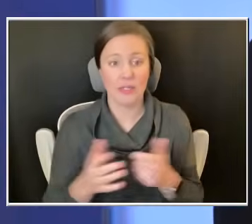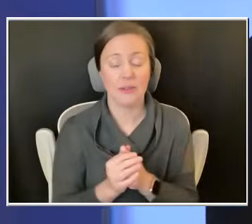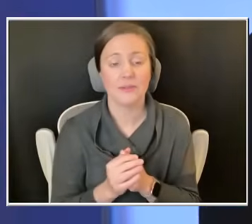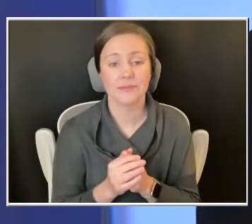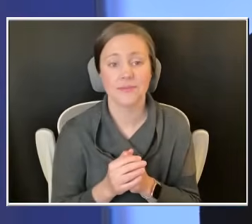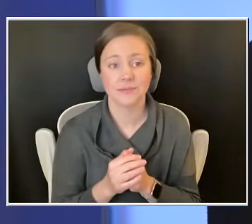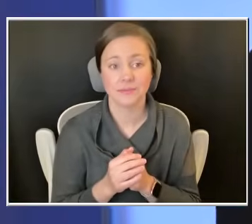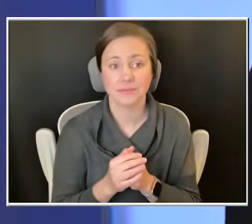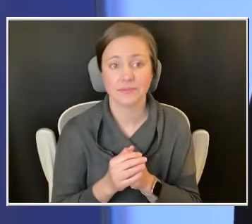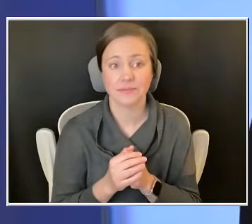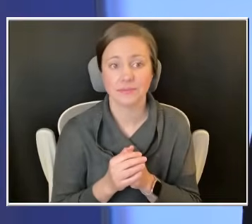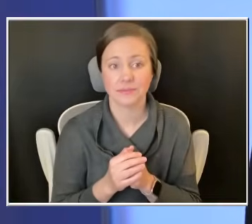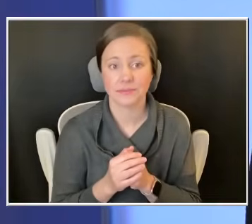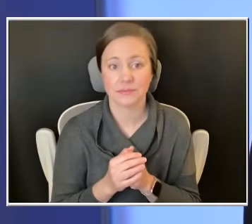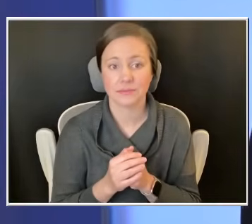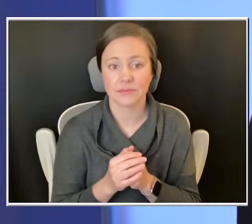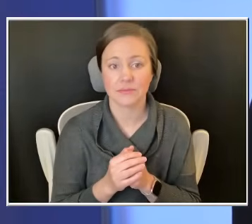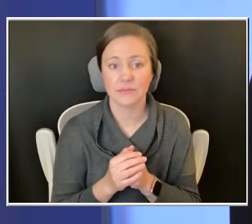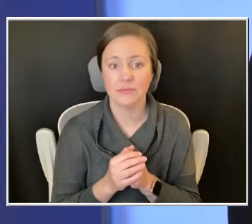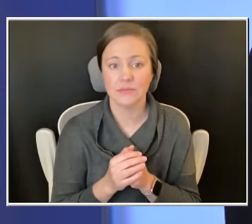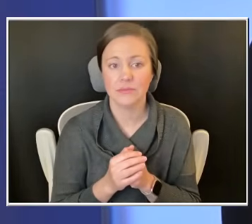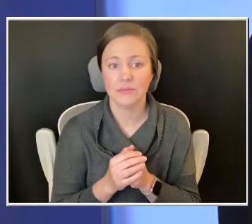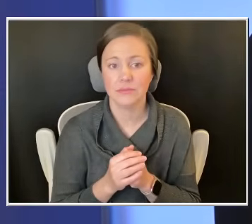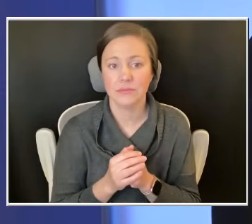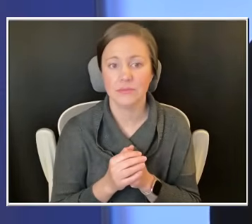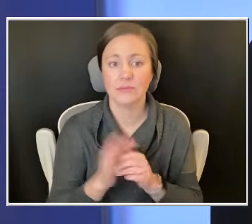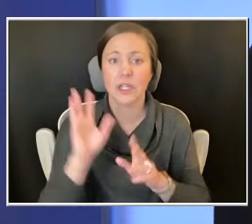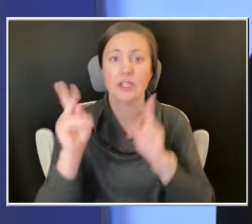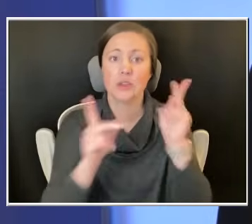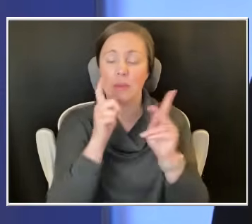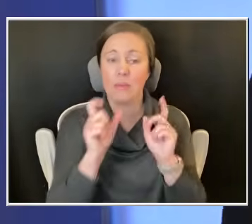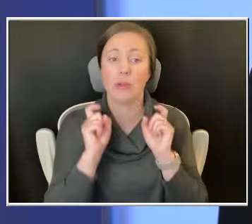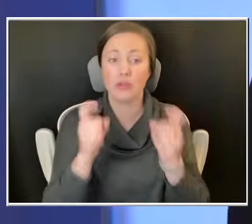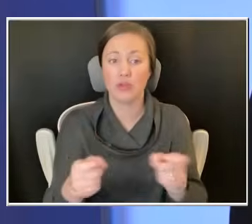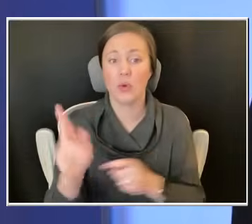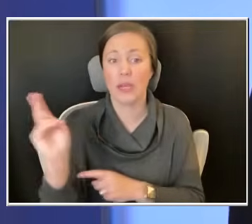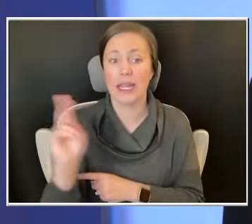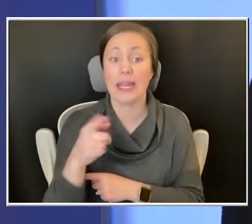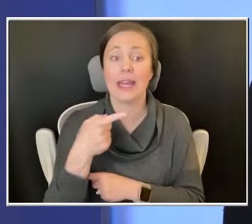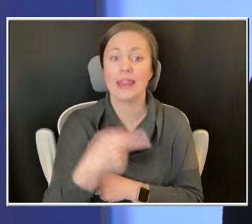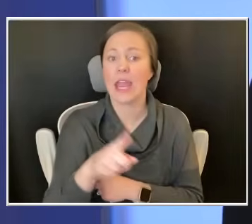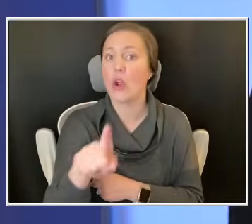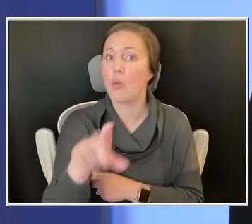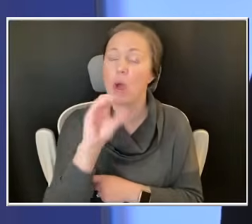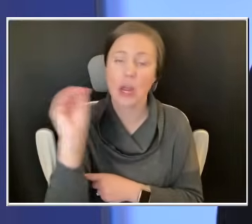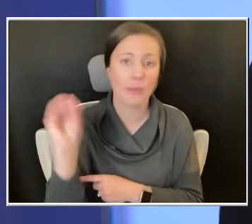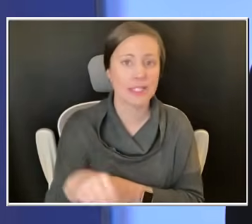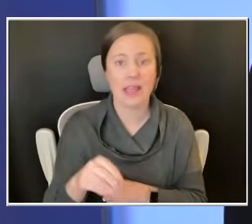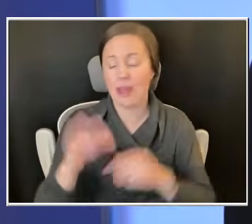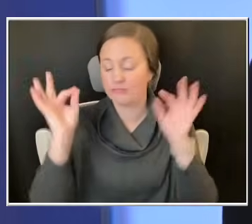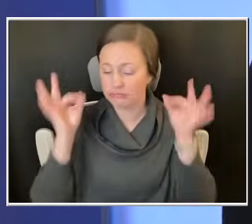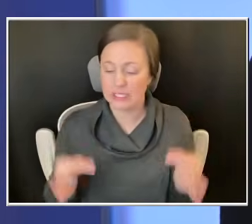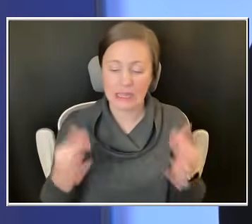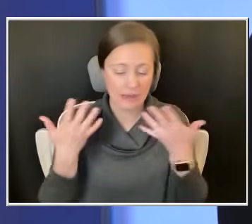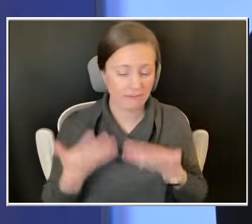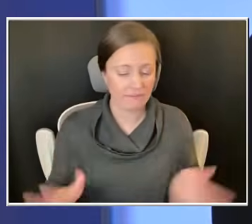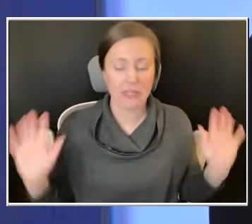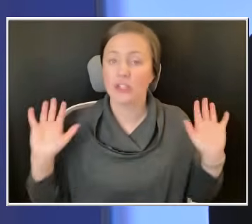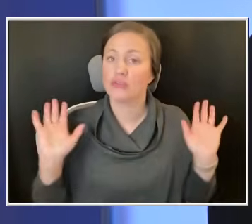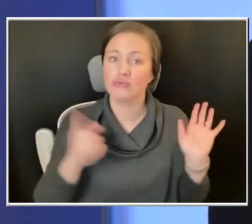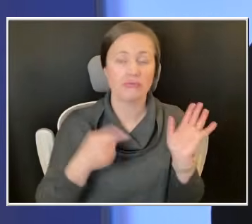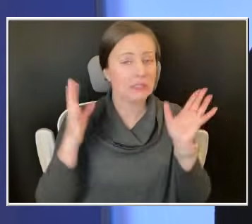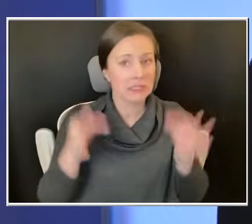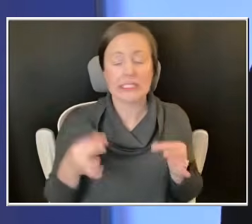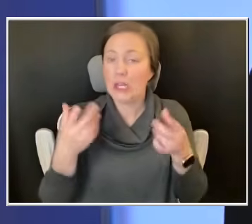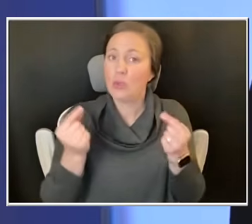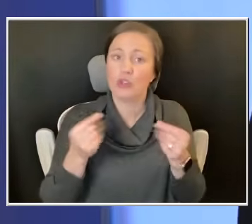These people that donate their kidney, they are 100% sure. Like, they've decided this is what they're doing,